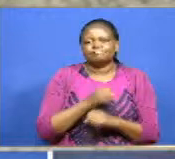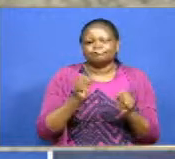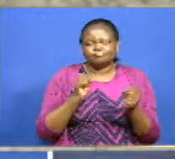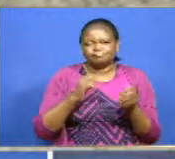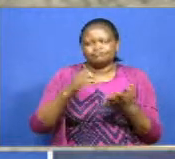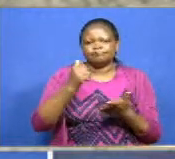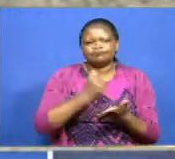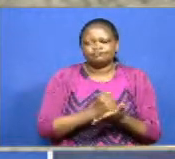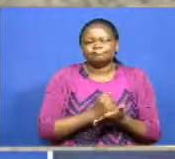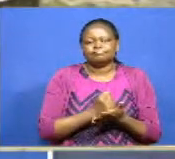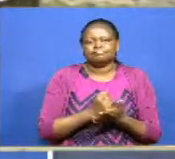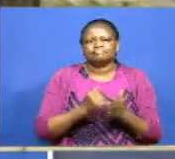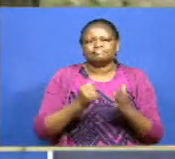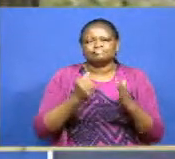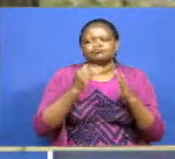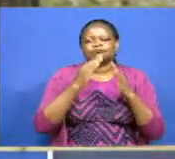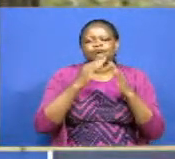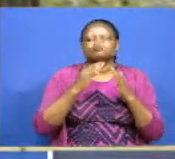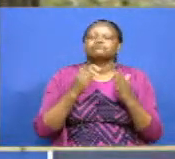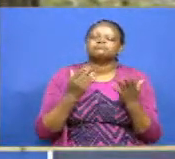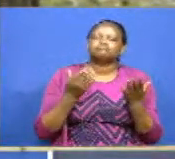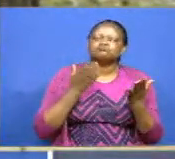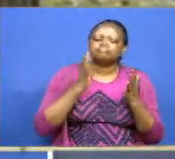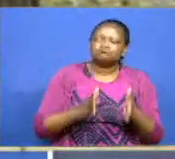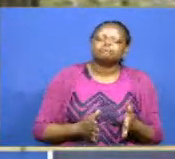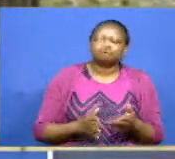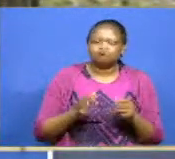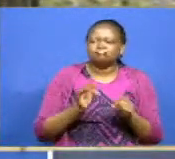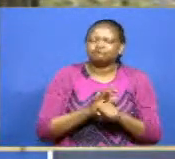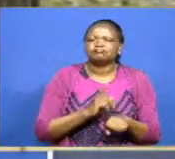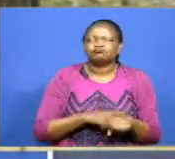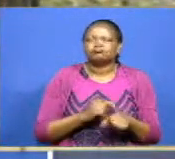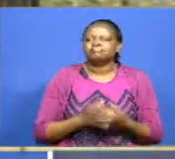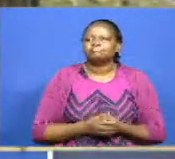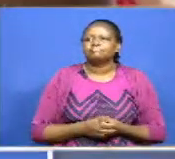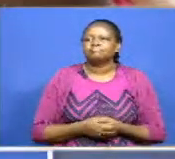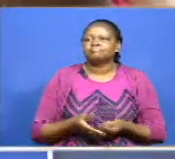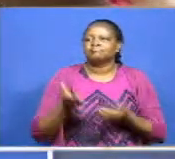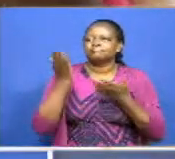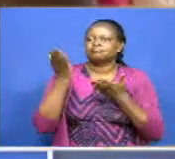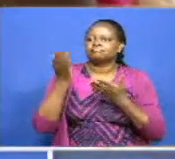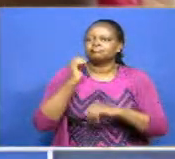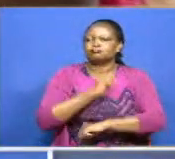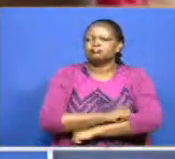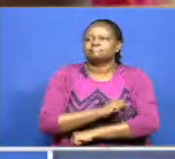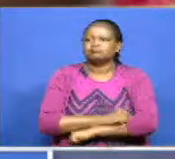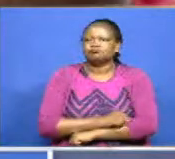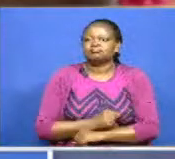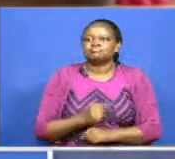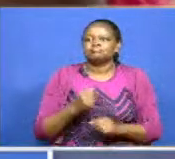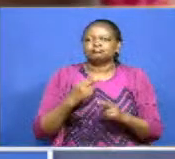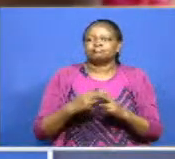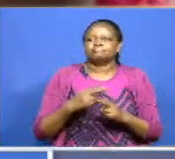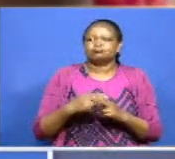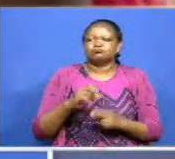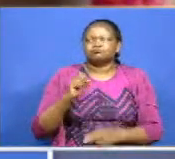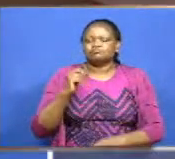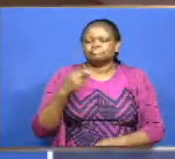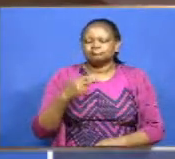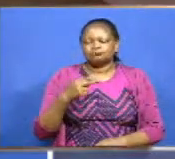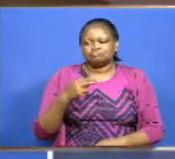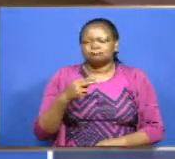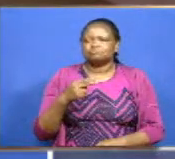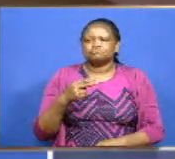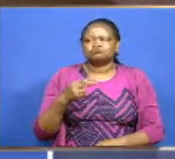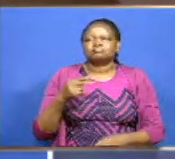employ a house help full time. Hapa ndipo wasichana hao wamepata mahali pa kujiliwaza. Sara, ambaye jina lake halisi limebanwa, alipata mimba